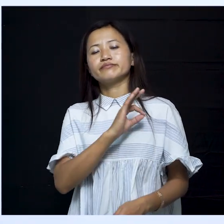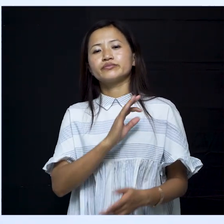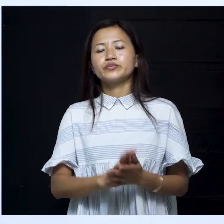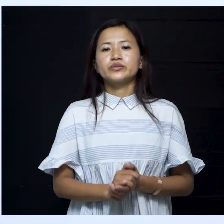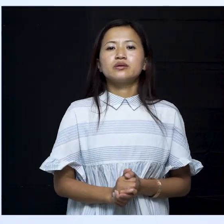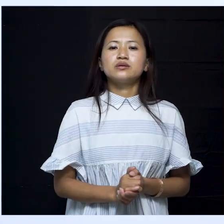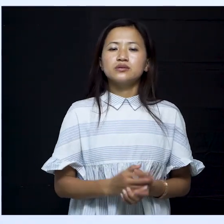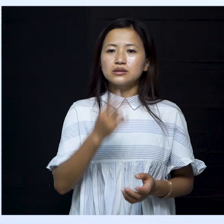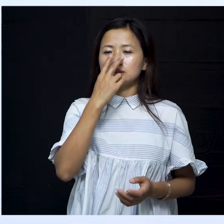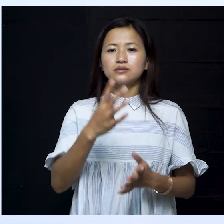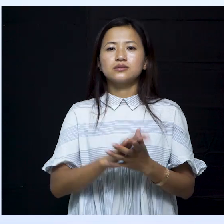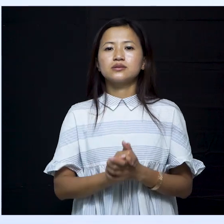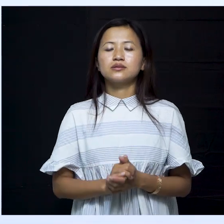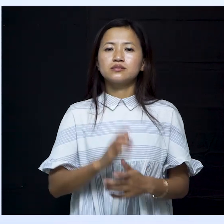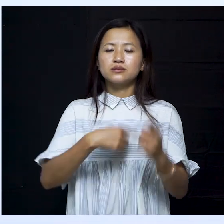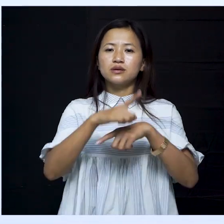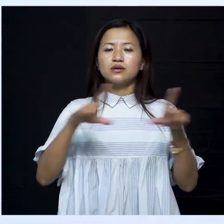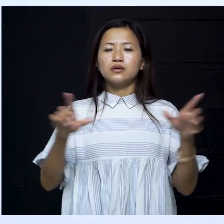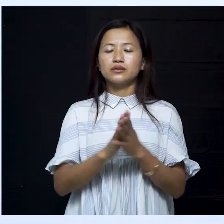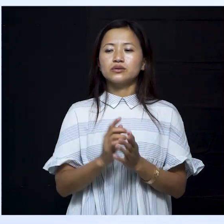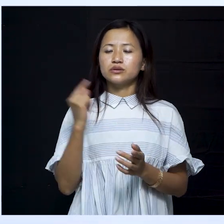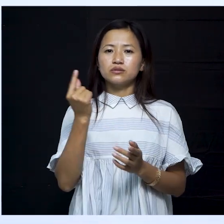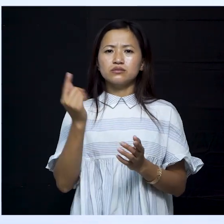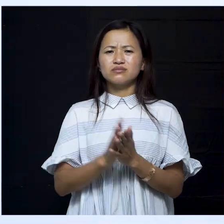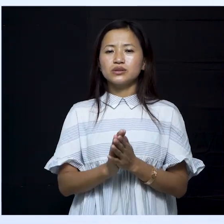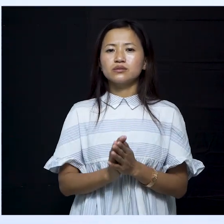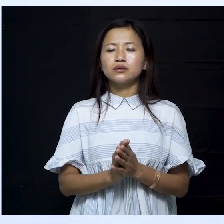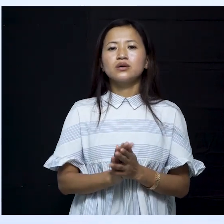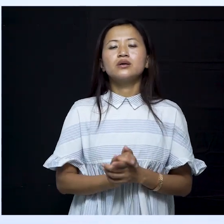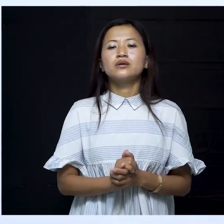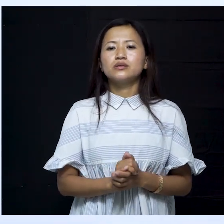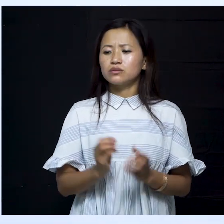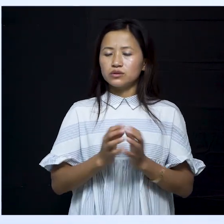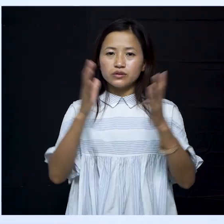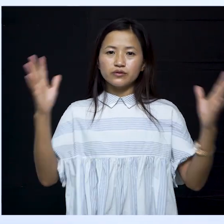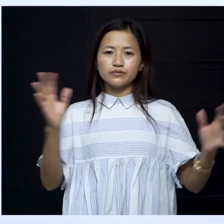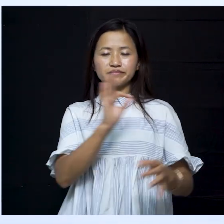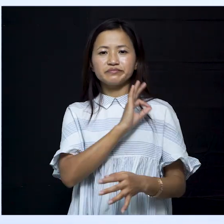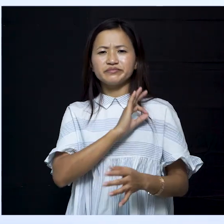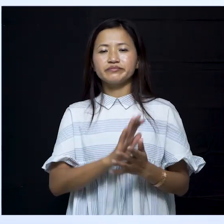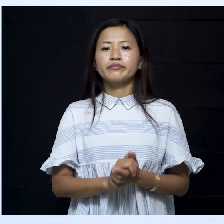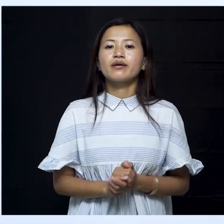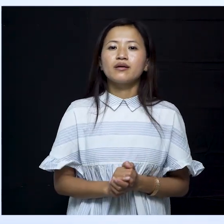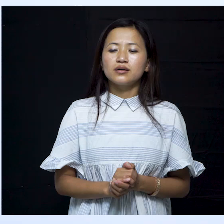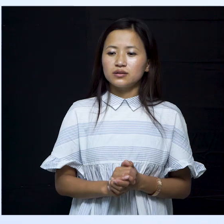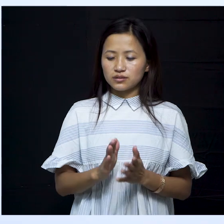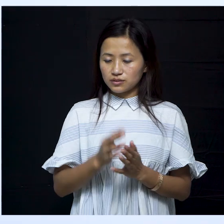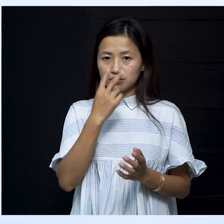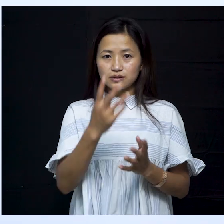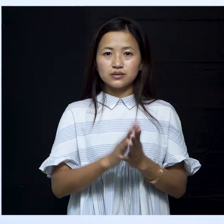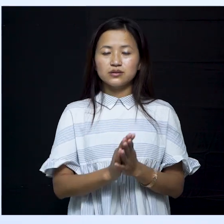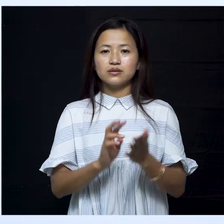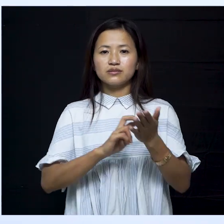see the language English being used, you would find a lot of interesting things, such as in one of the incidents,